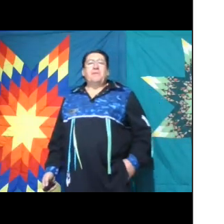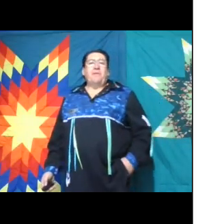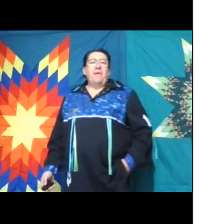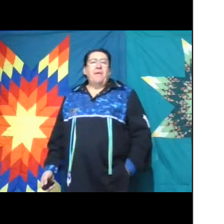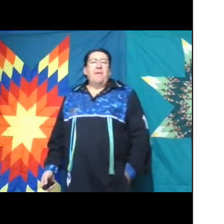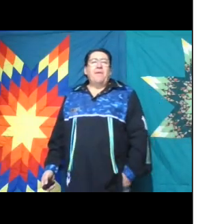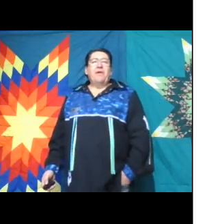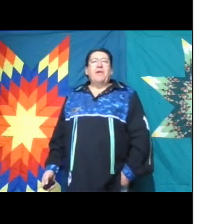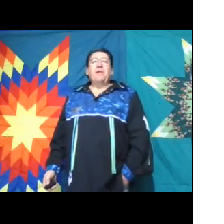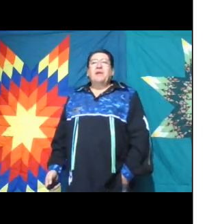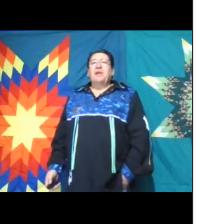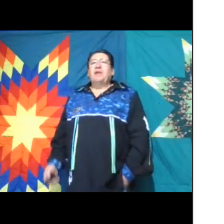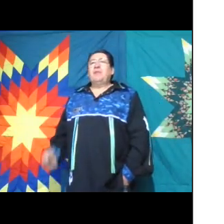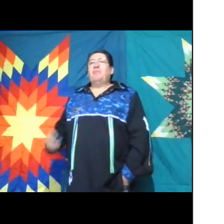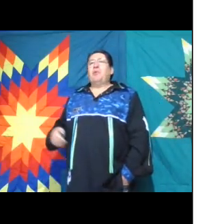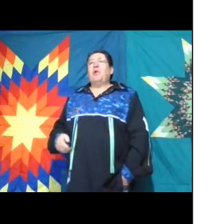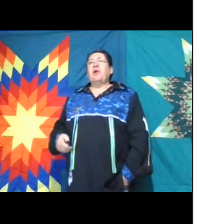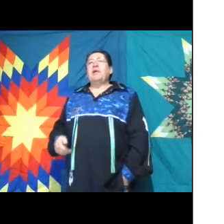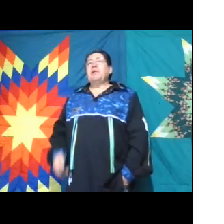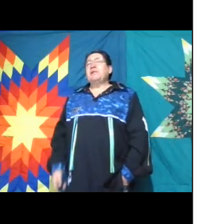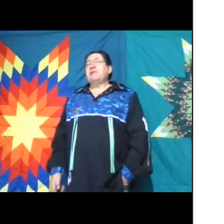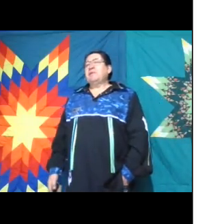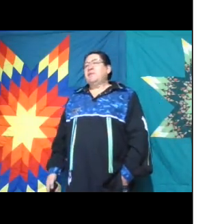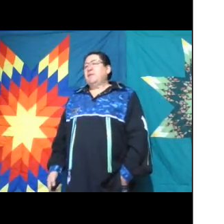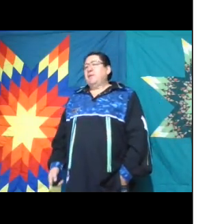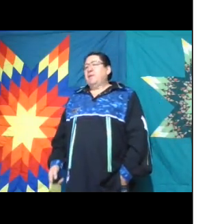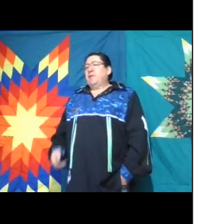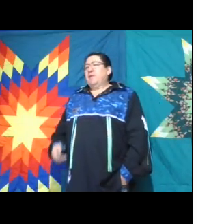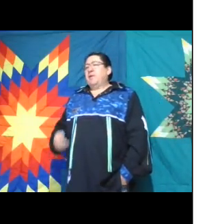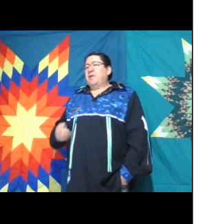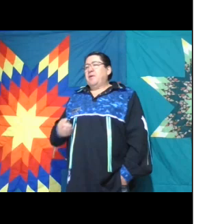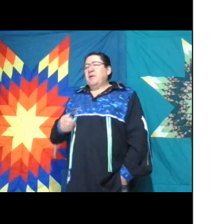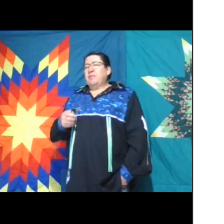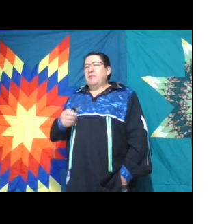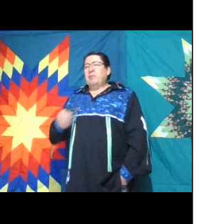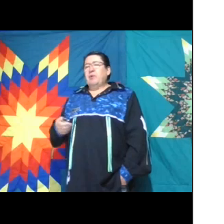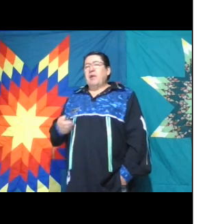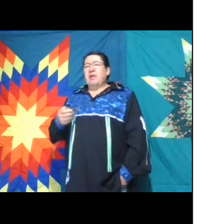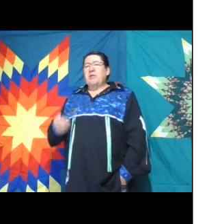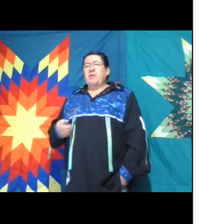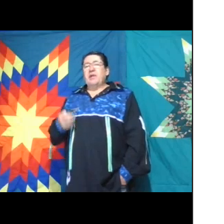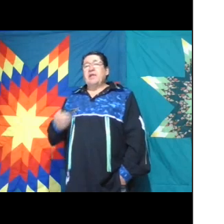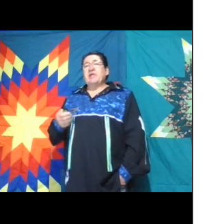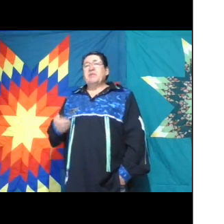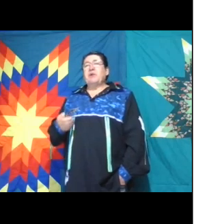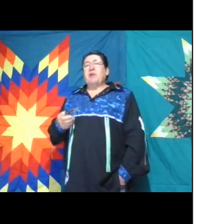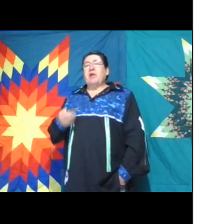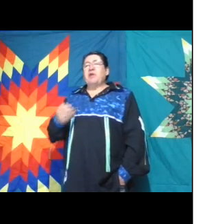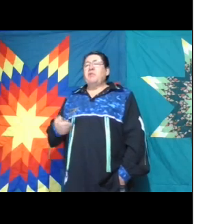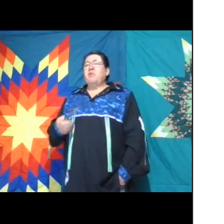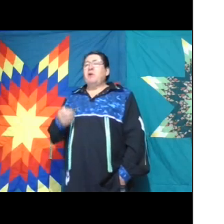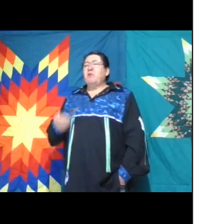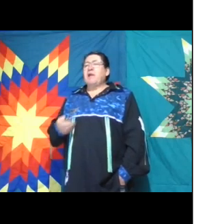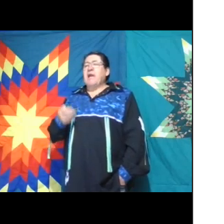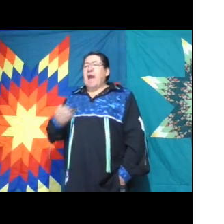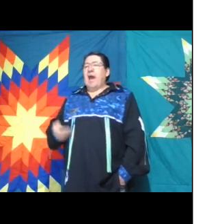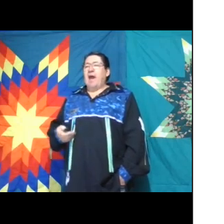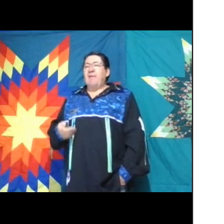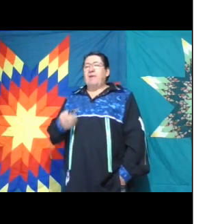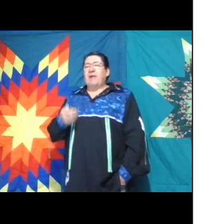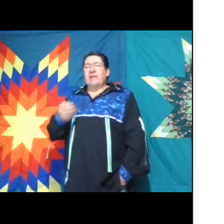So current employees, current people that you, Indigenous people that you